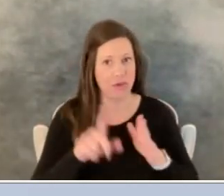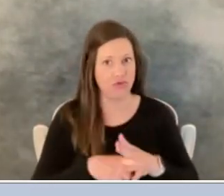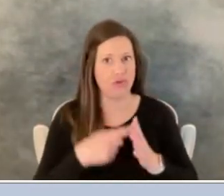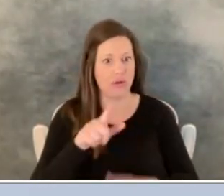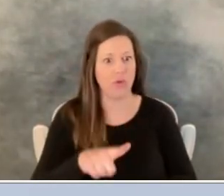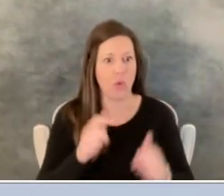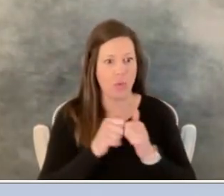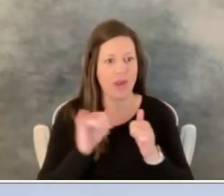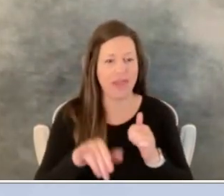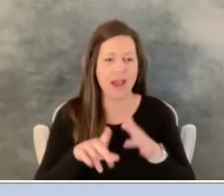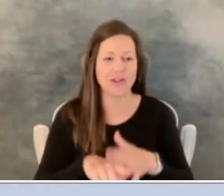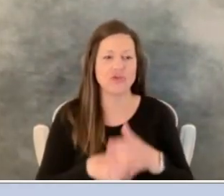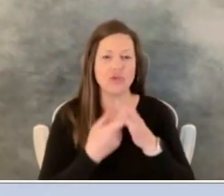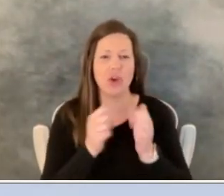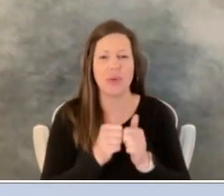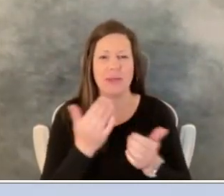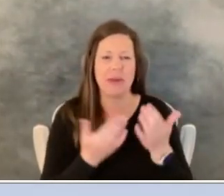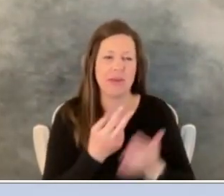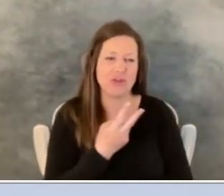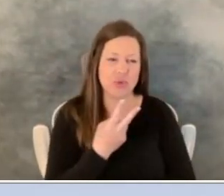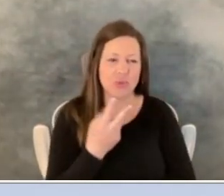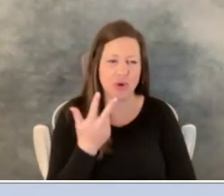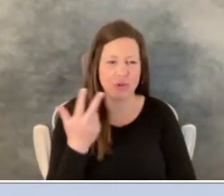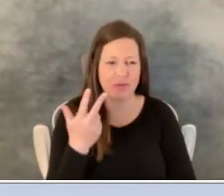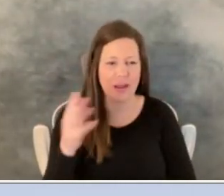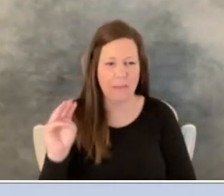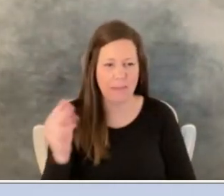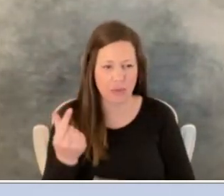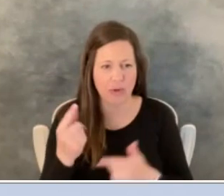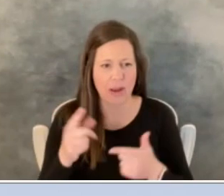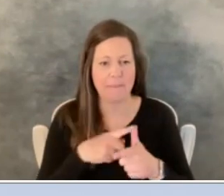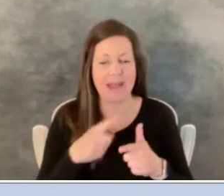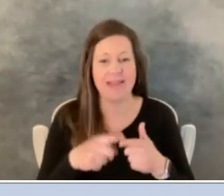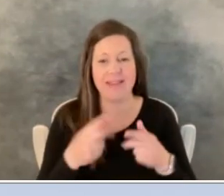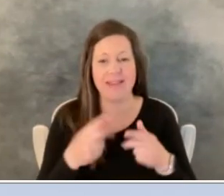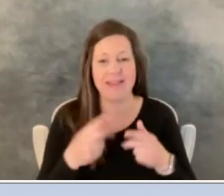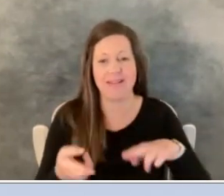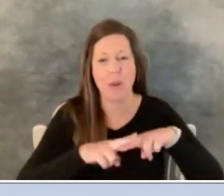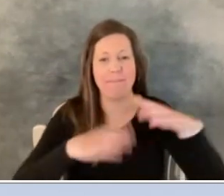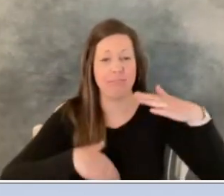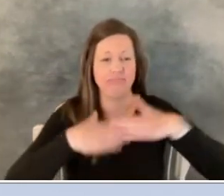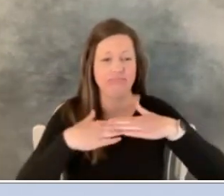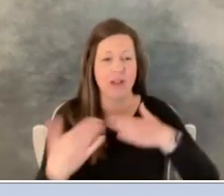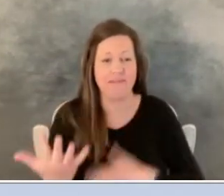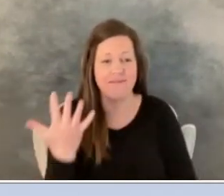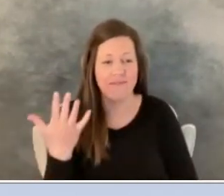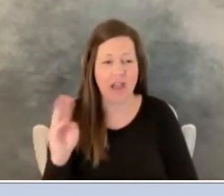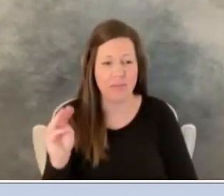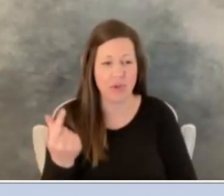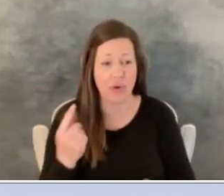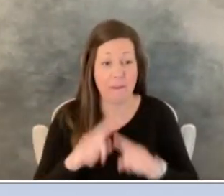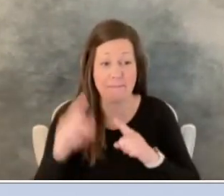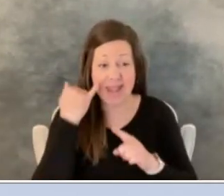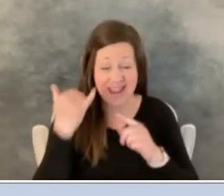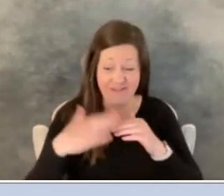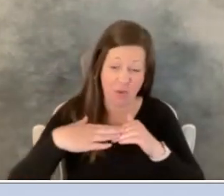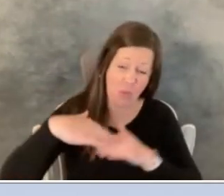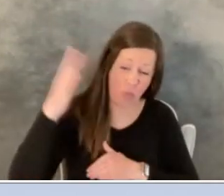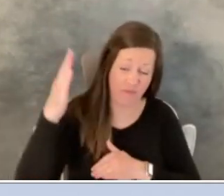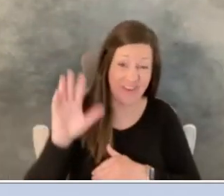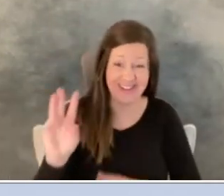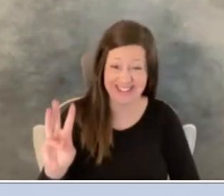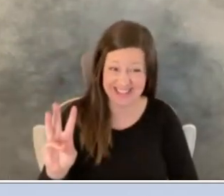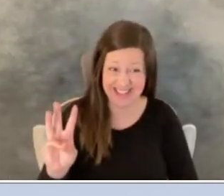to start with maybe 2 or 3 milligrams, go up to 5, but really beyond 6, there's not much data that beyond 6